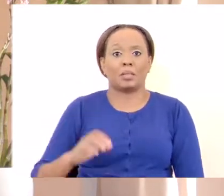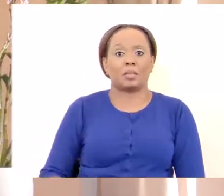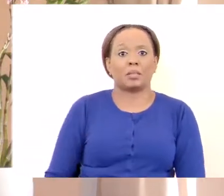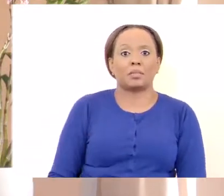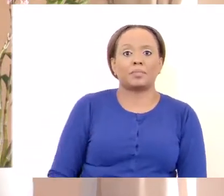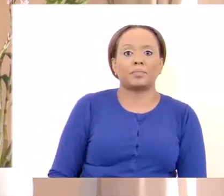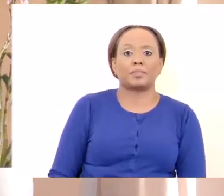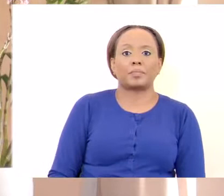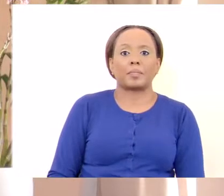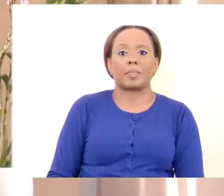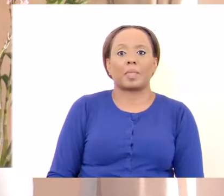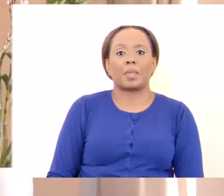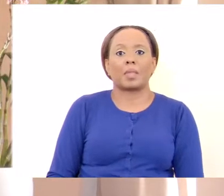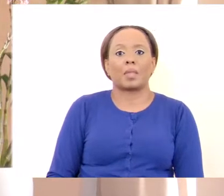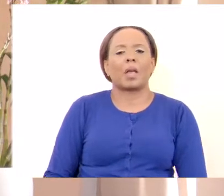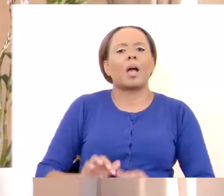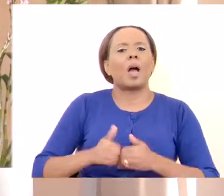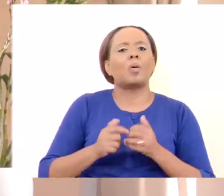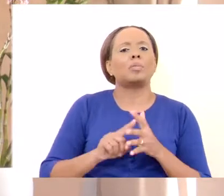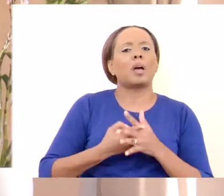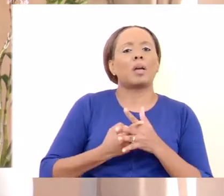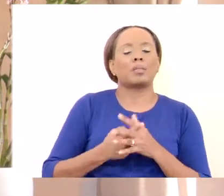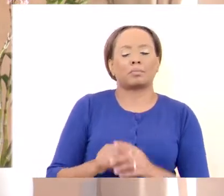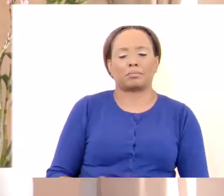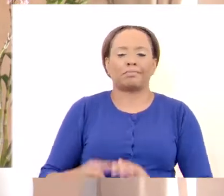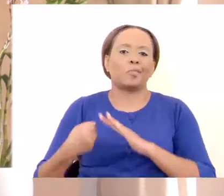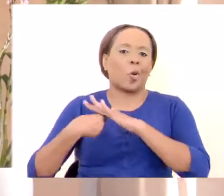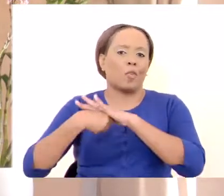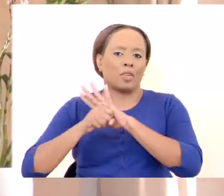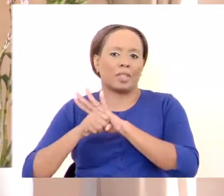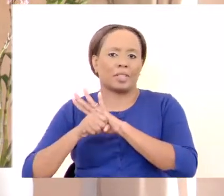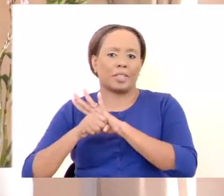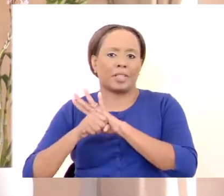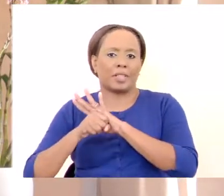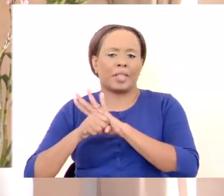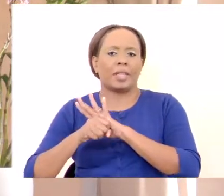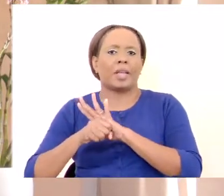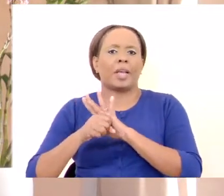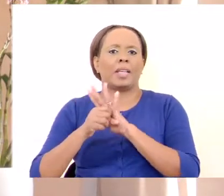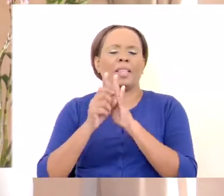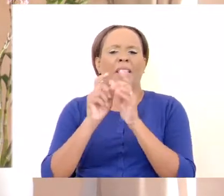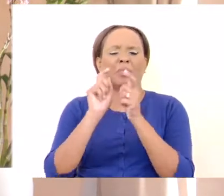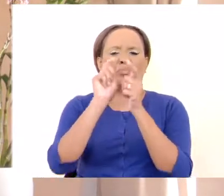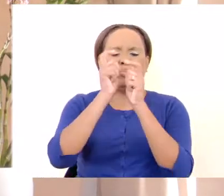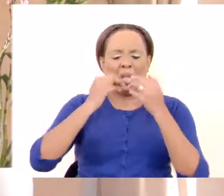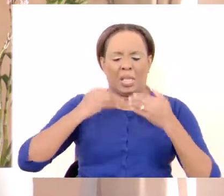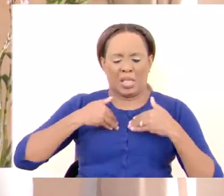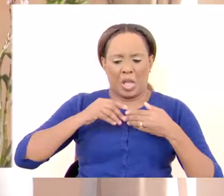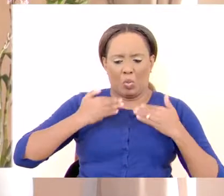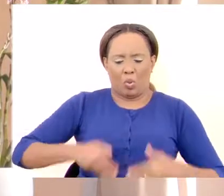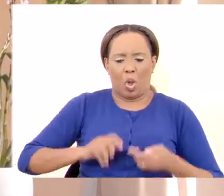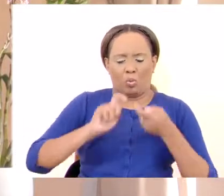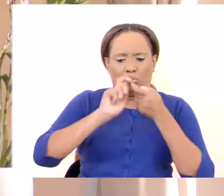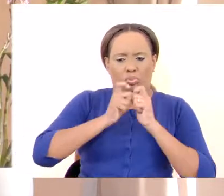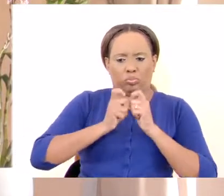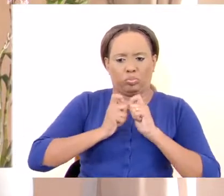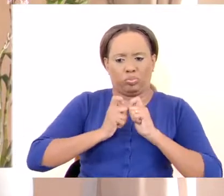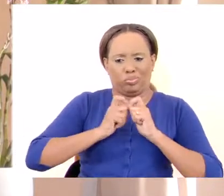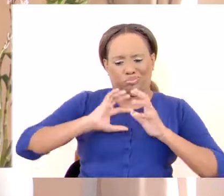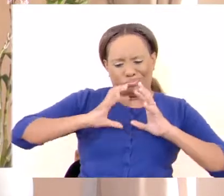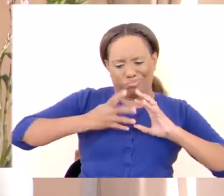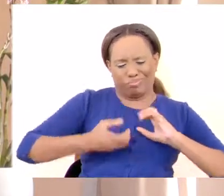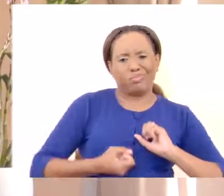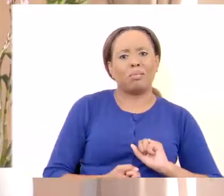by COVID-19. Every day, scientists are gaining new knowledge about COVID-19 and